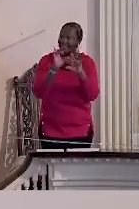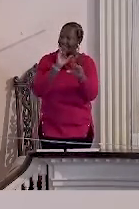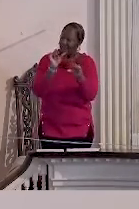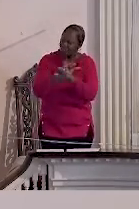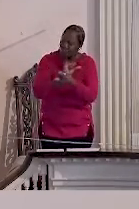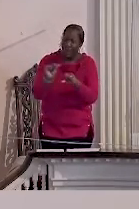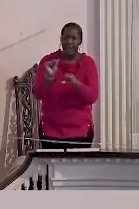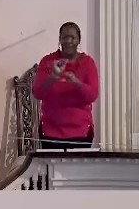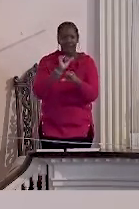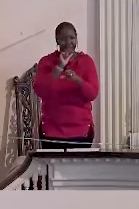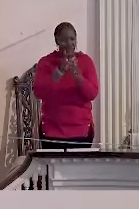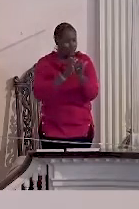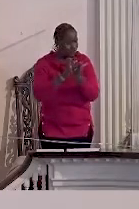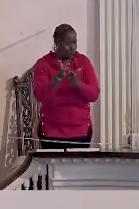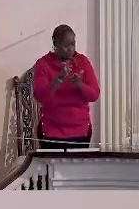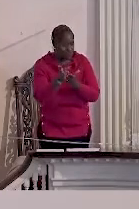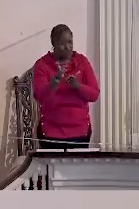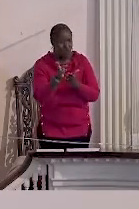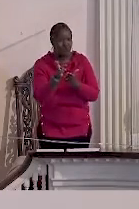is true.